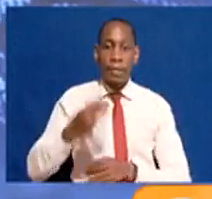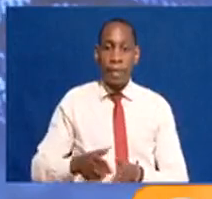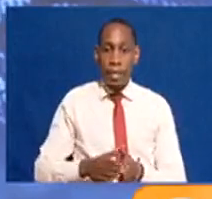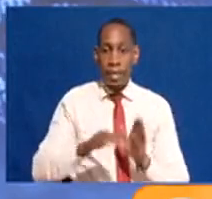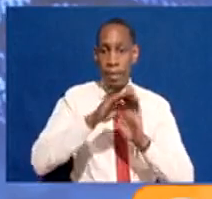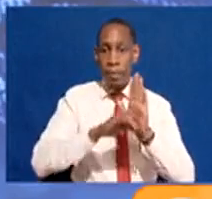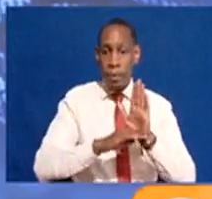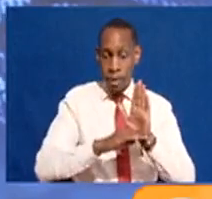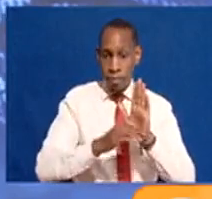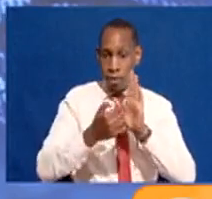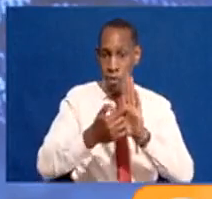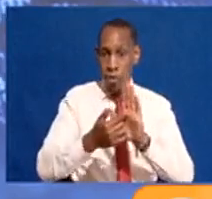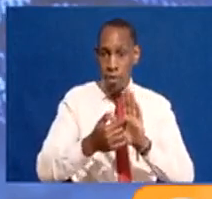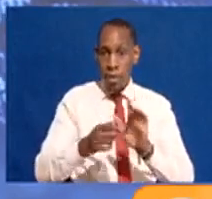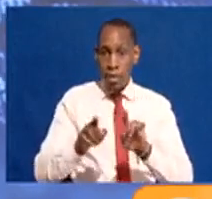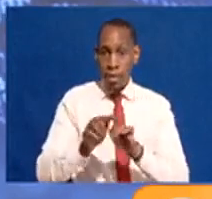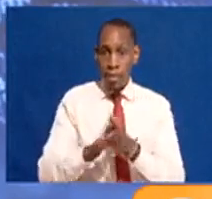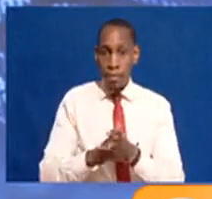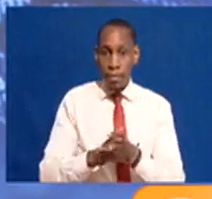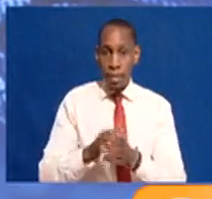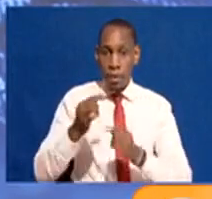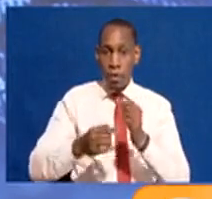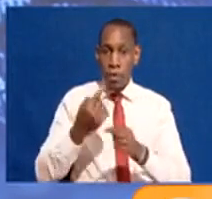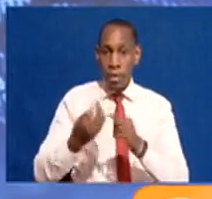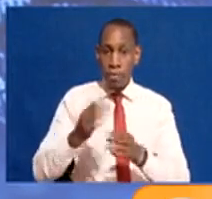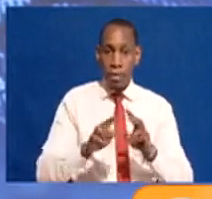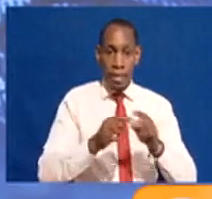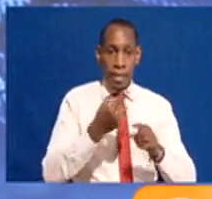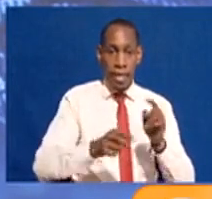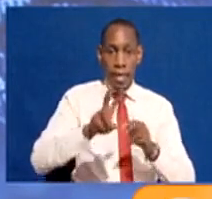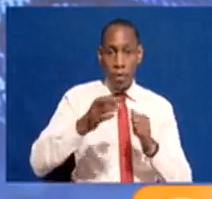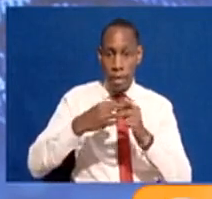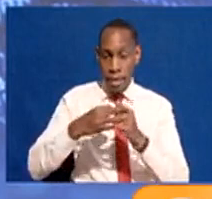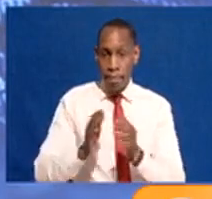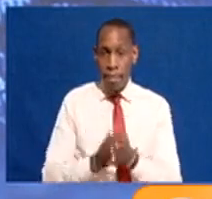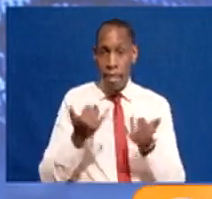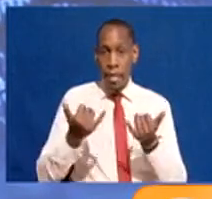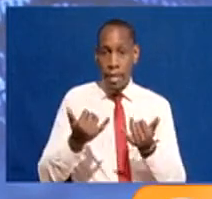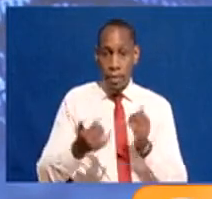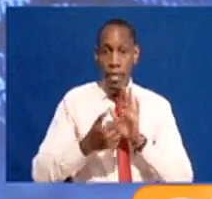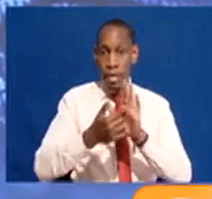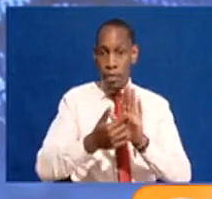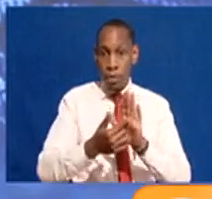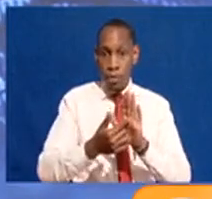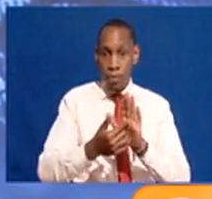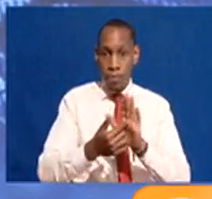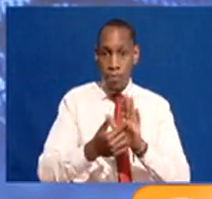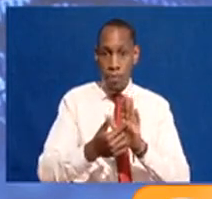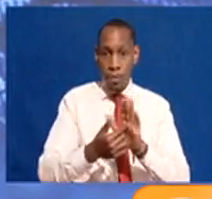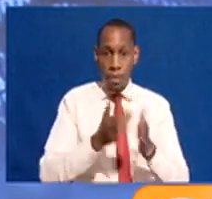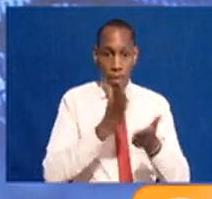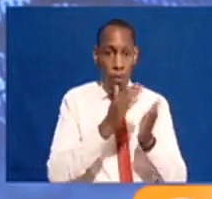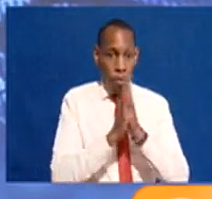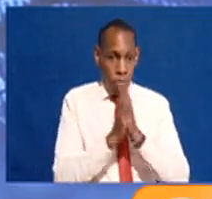humor type of show. Now, it ran for 4 seasons from 2008. Now, it details supposedly